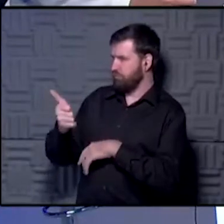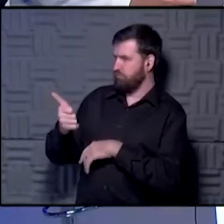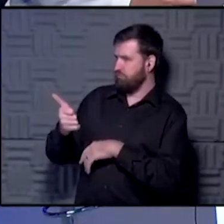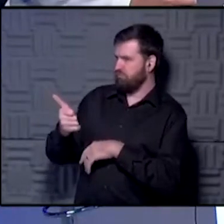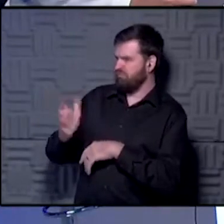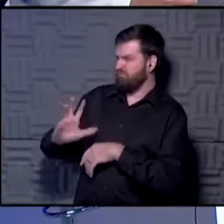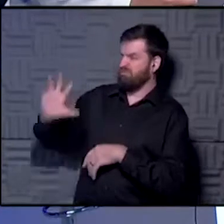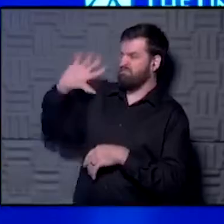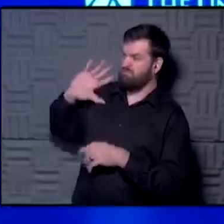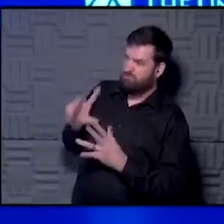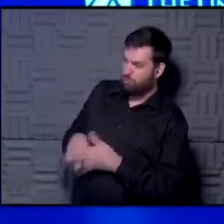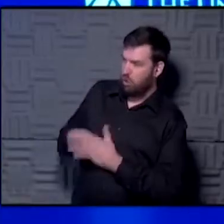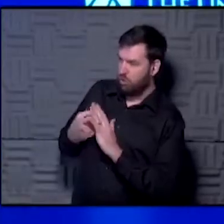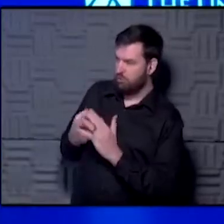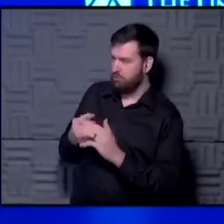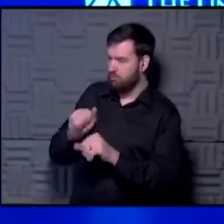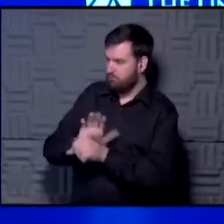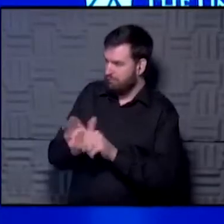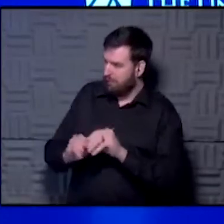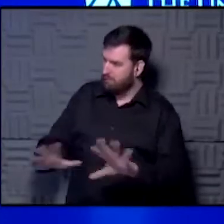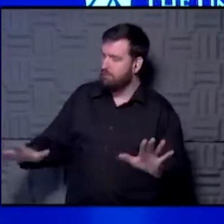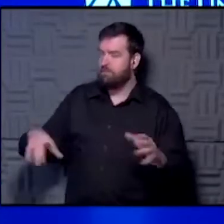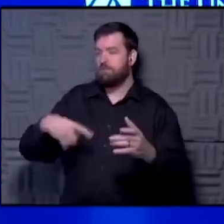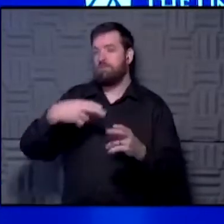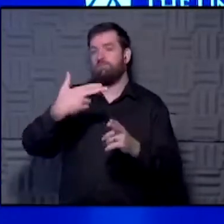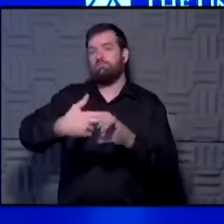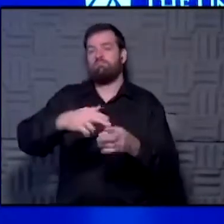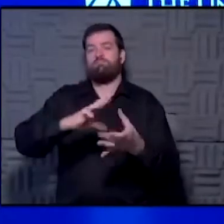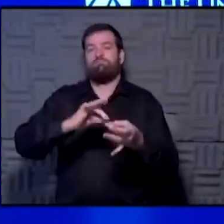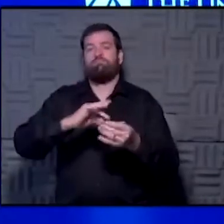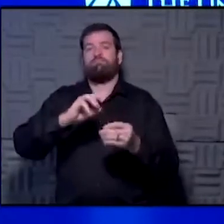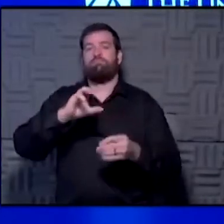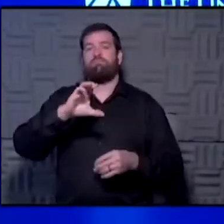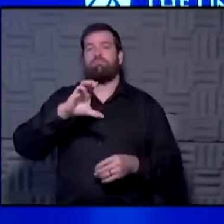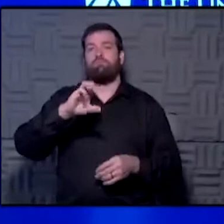pandemic that you talked a lot about COVID toes, about